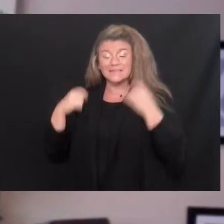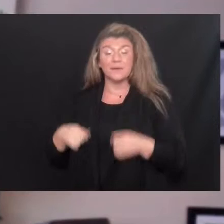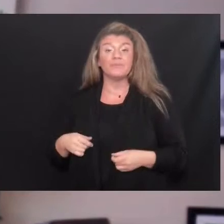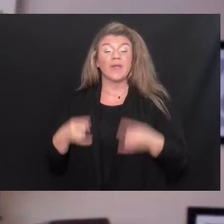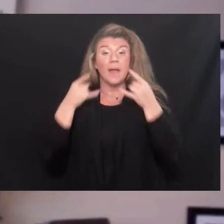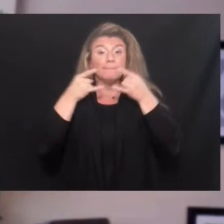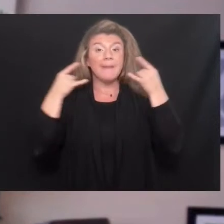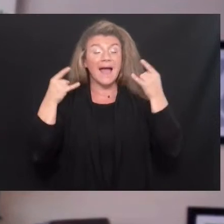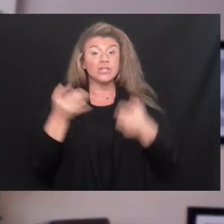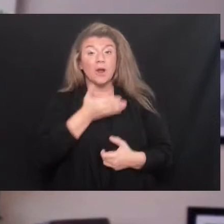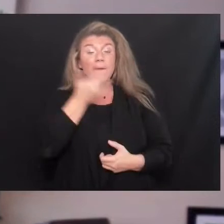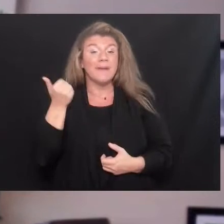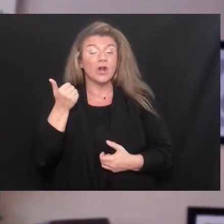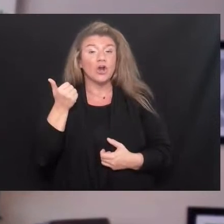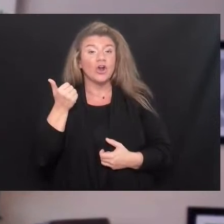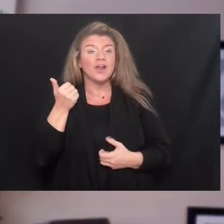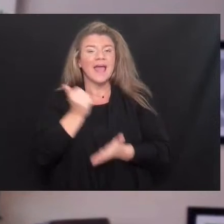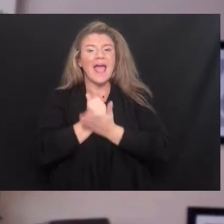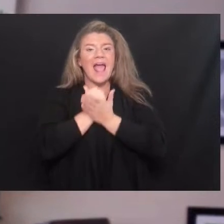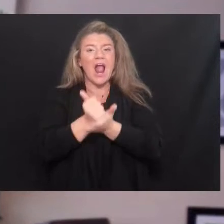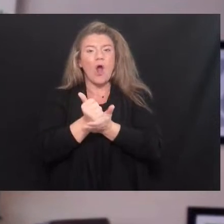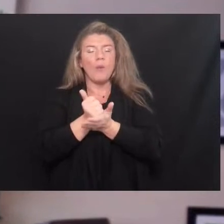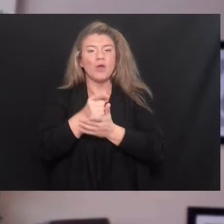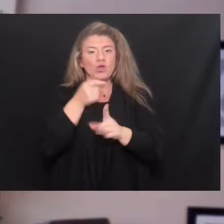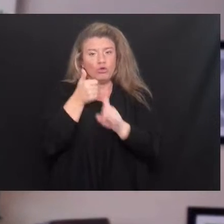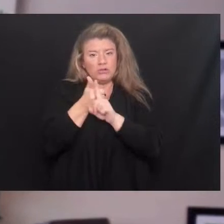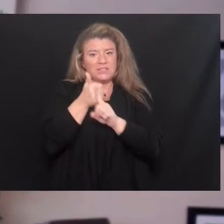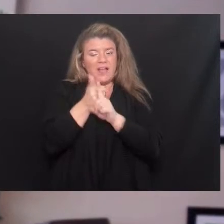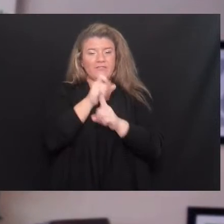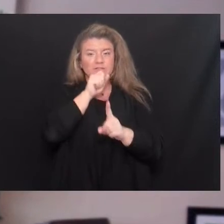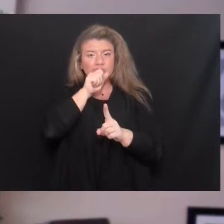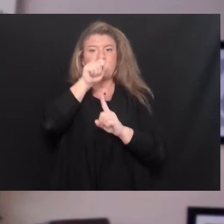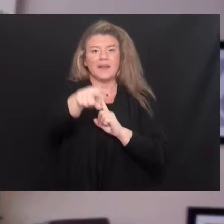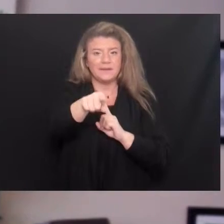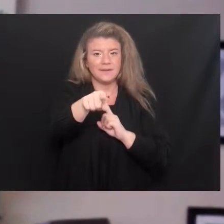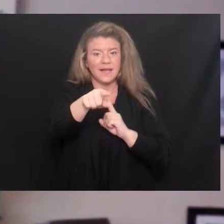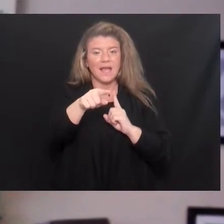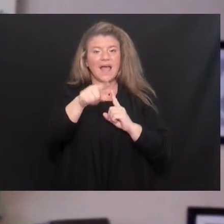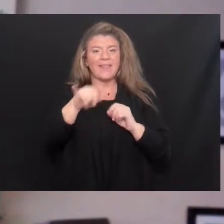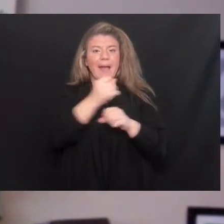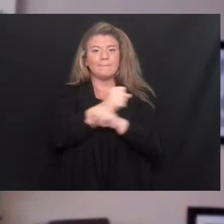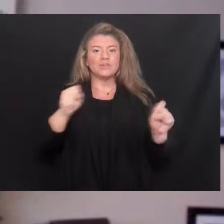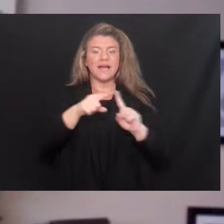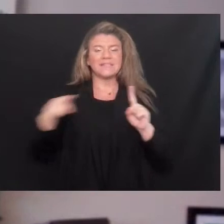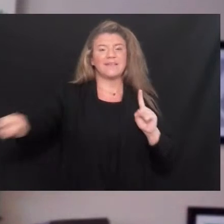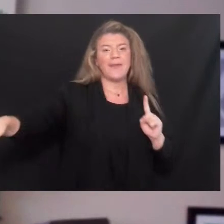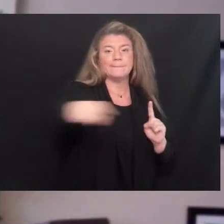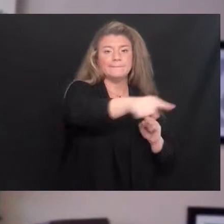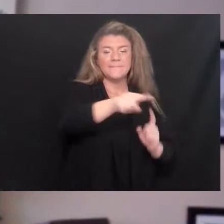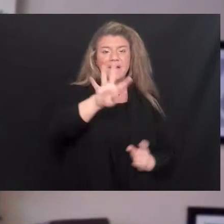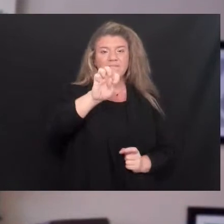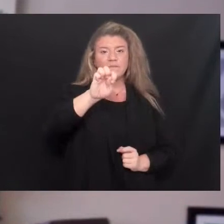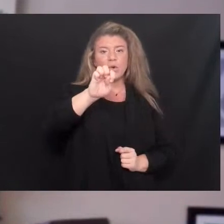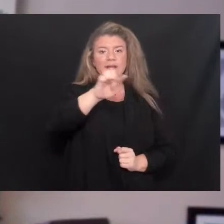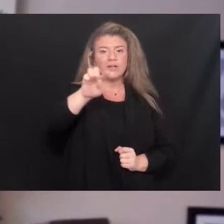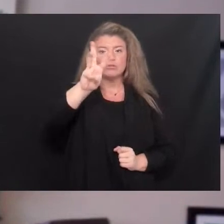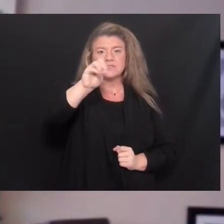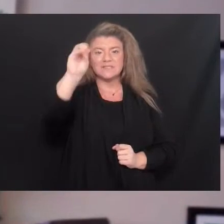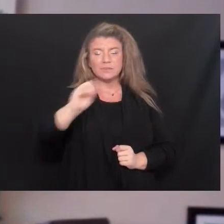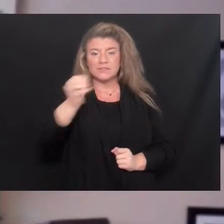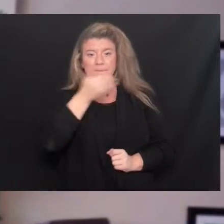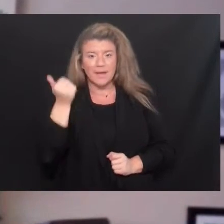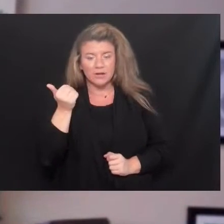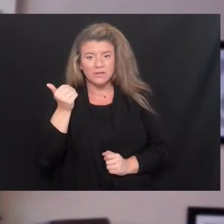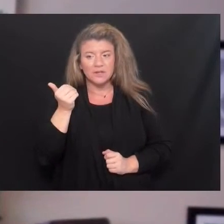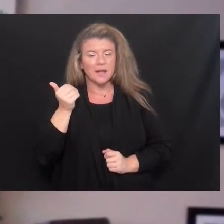prevent you from making droplets by wearing them, protecting others, about 40 to 60% better, as opposed to wearing